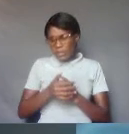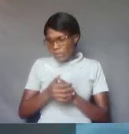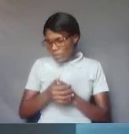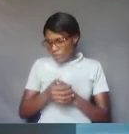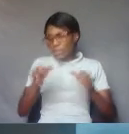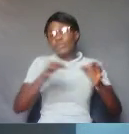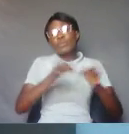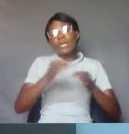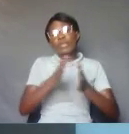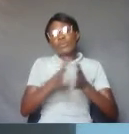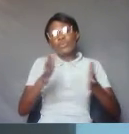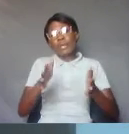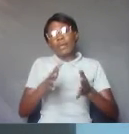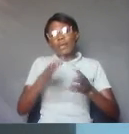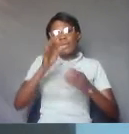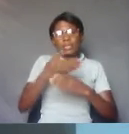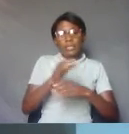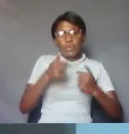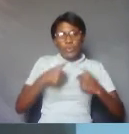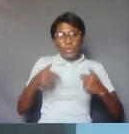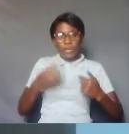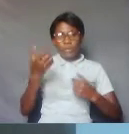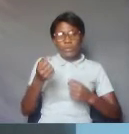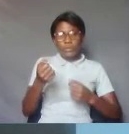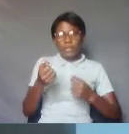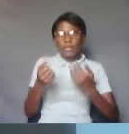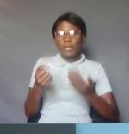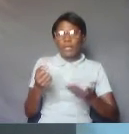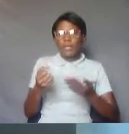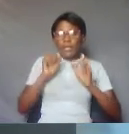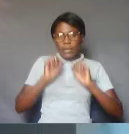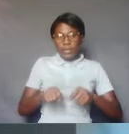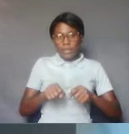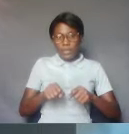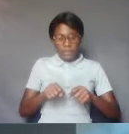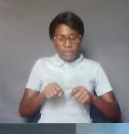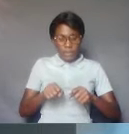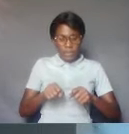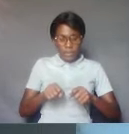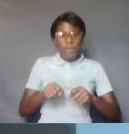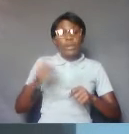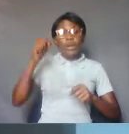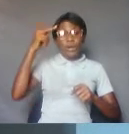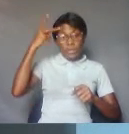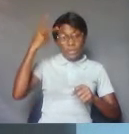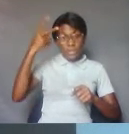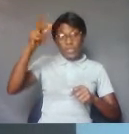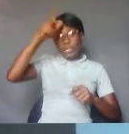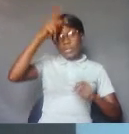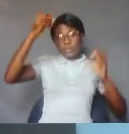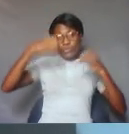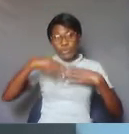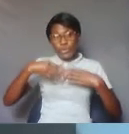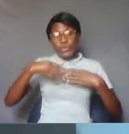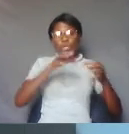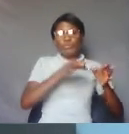rather than with all the abilities that we often ascribe in theology to God, actually a God crucified